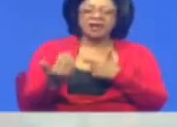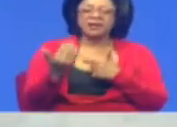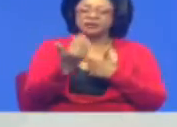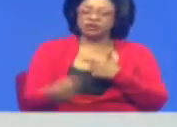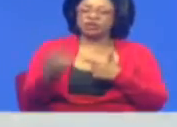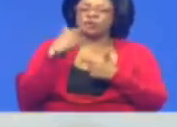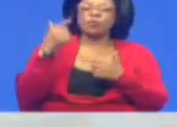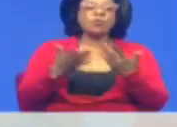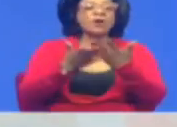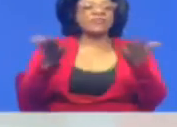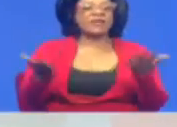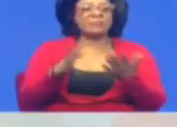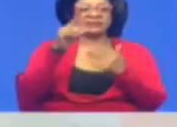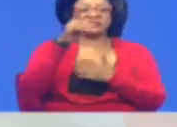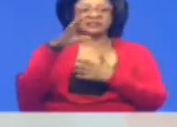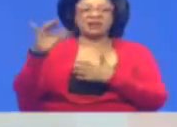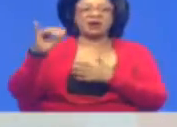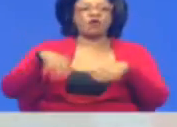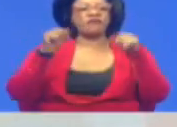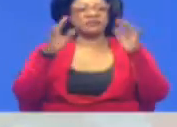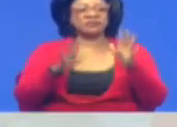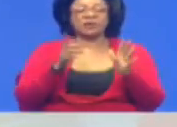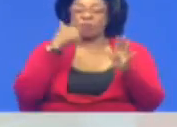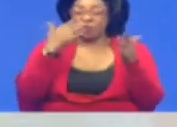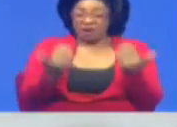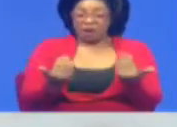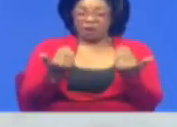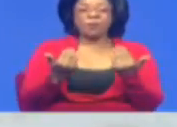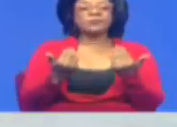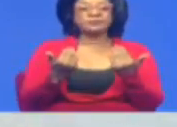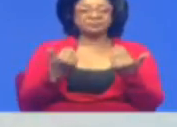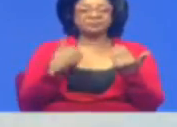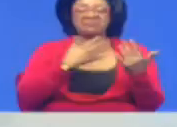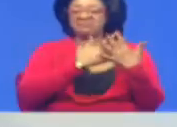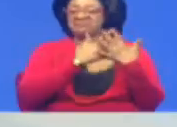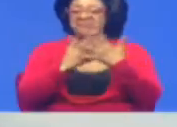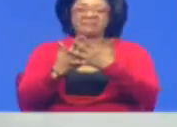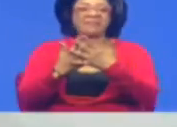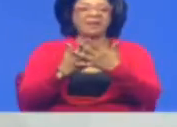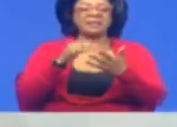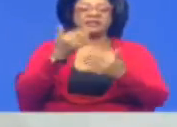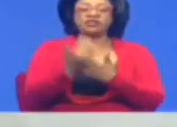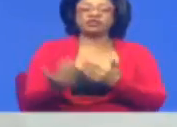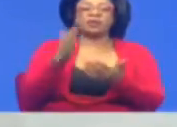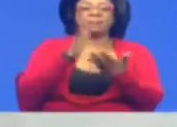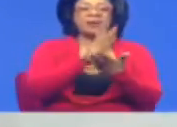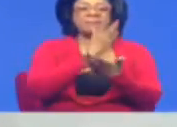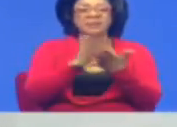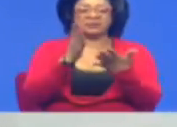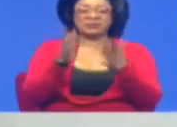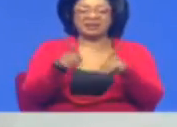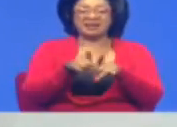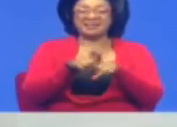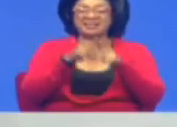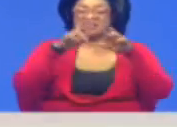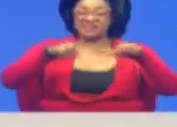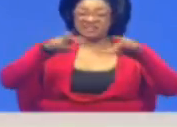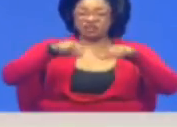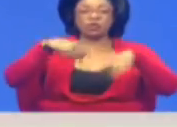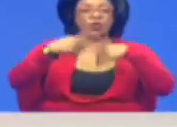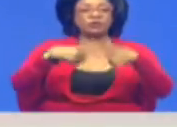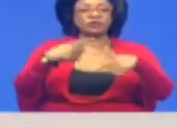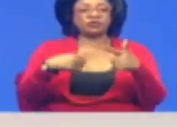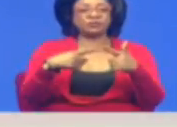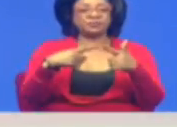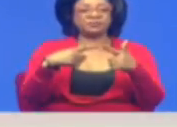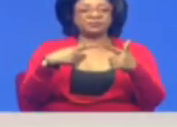by DCI officers, who have now been taken into custody by the Children's Department as investigations continue. Court